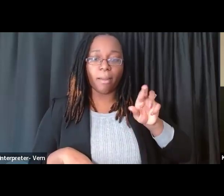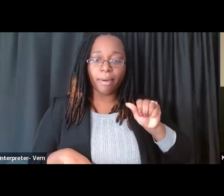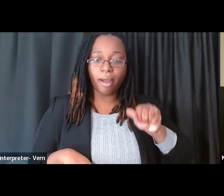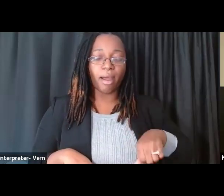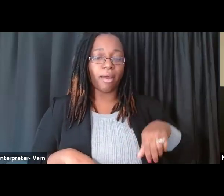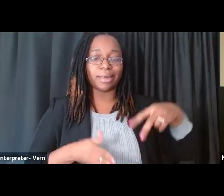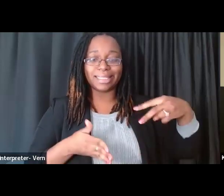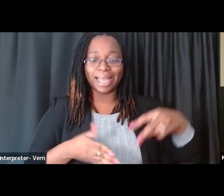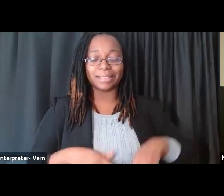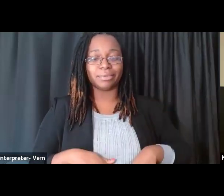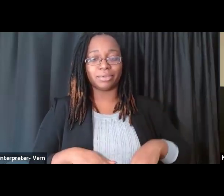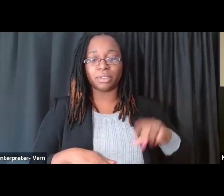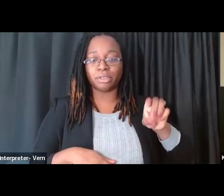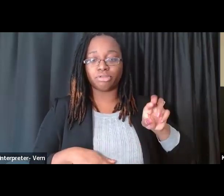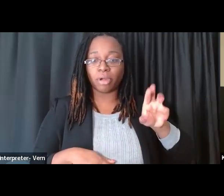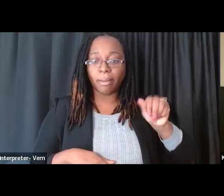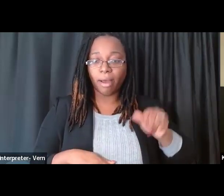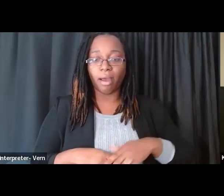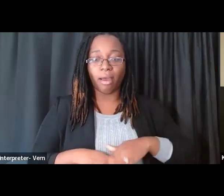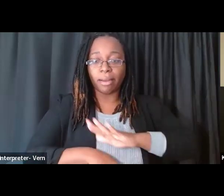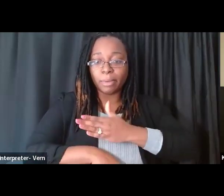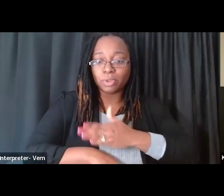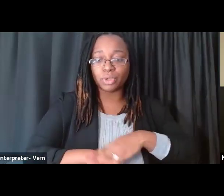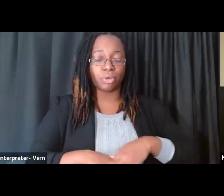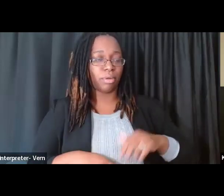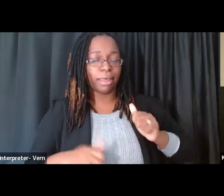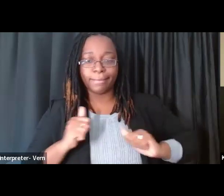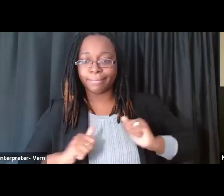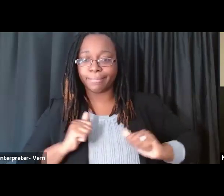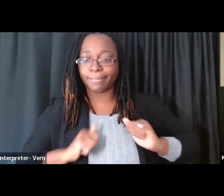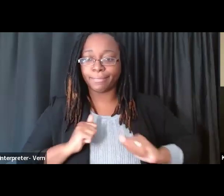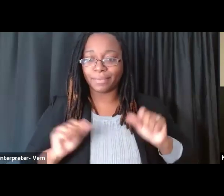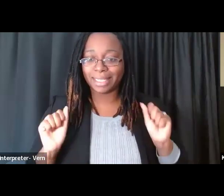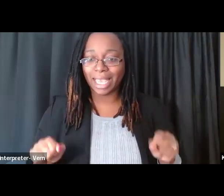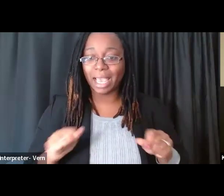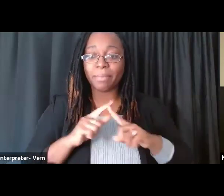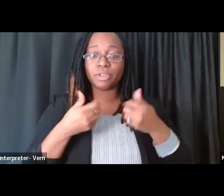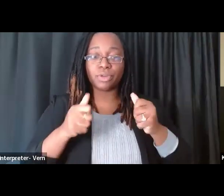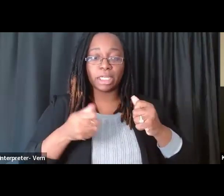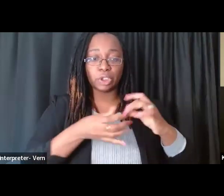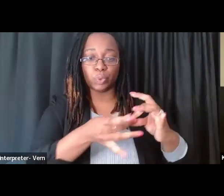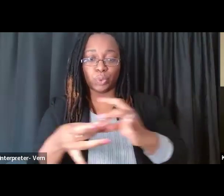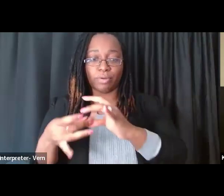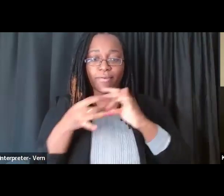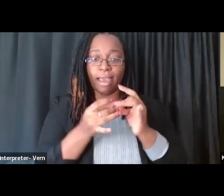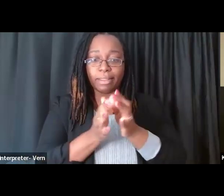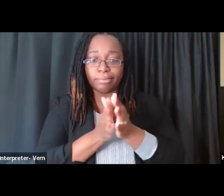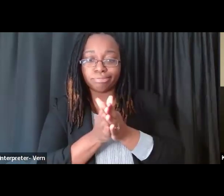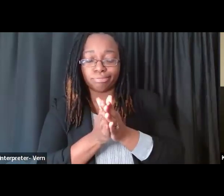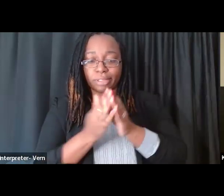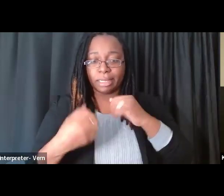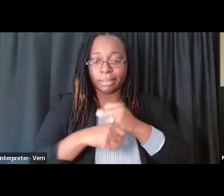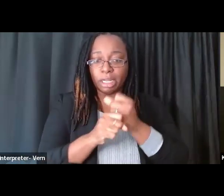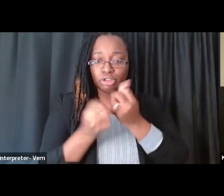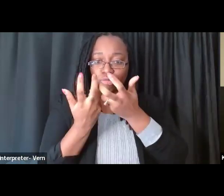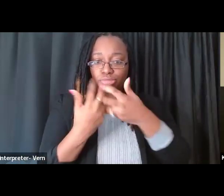etc., by unifying various endeavors and aspects of production. The director's function is to ensure the quality and